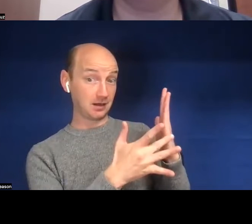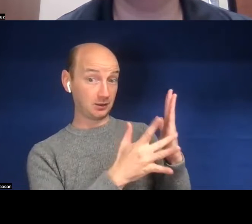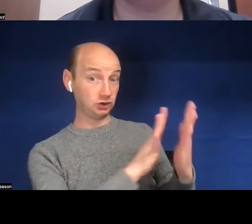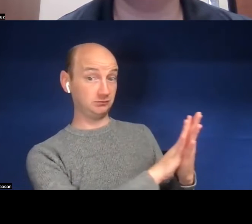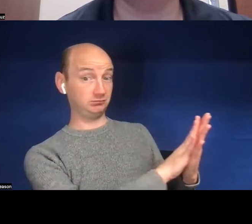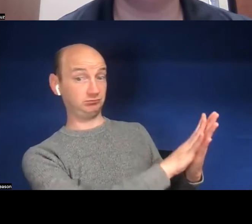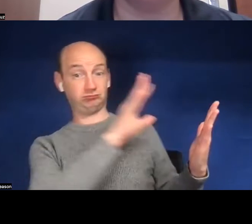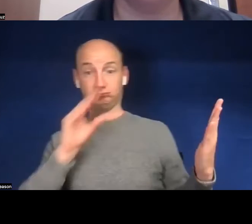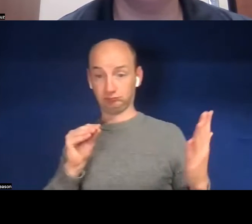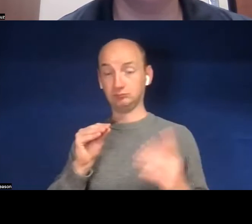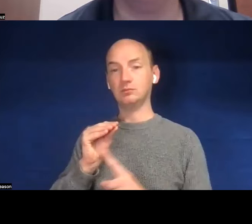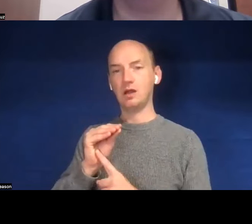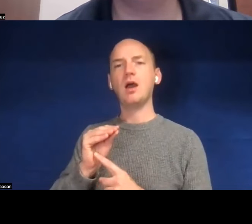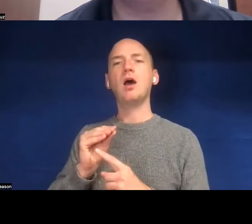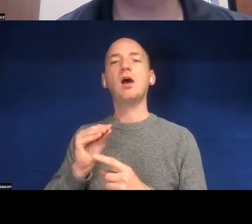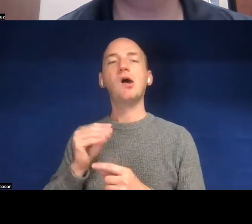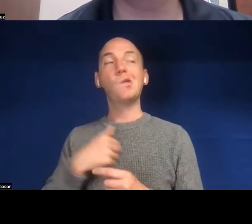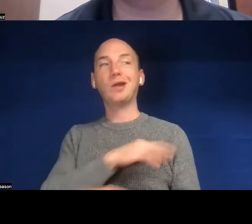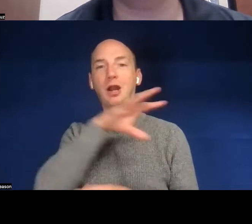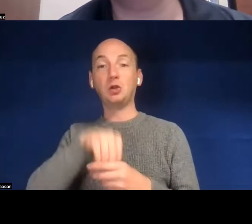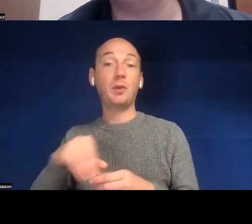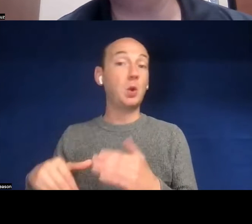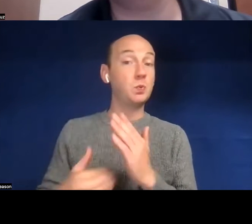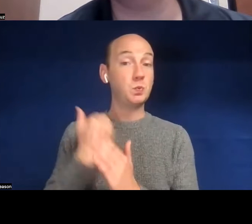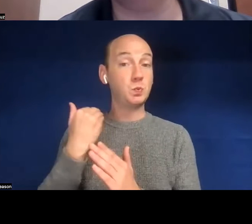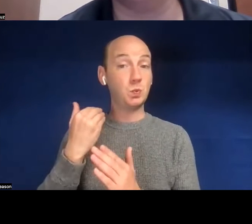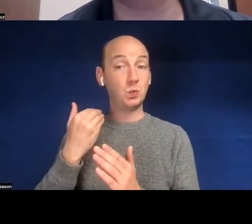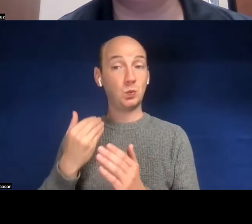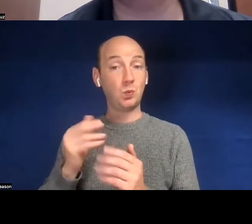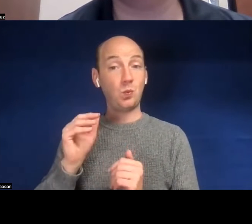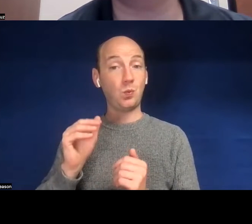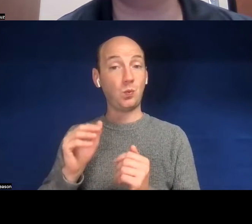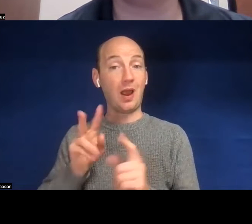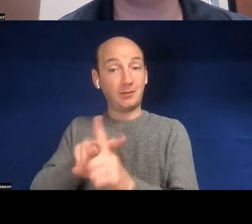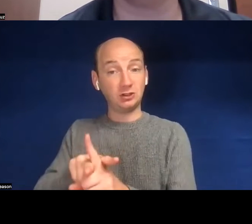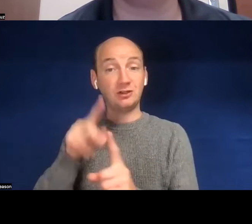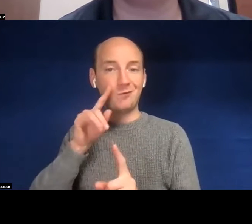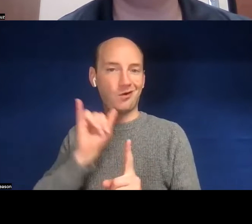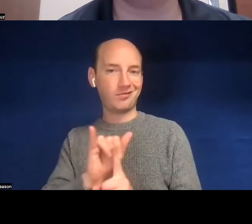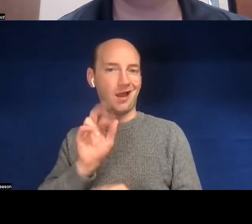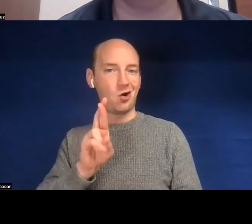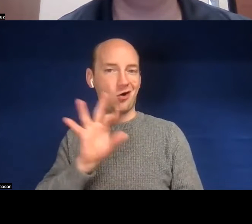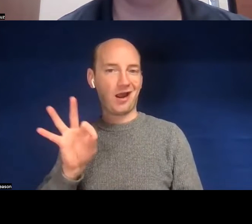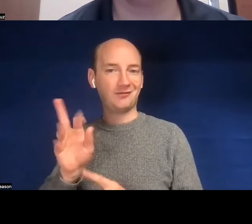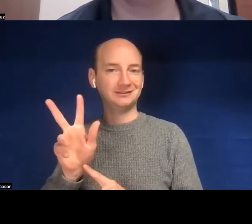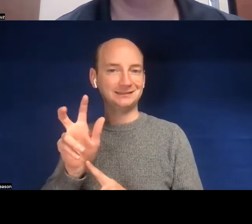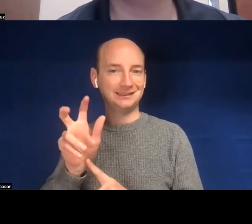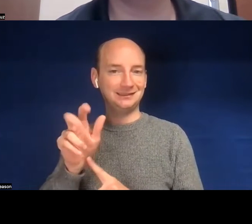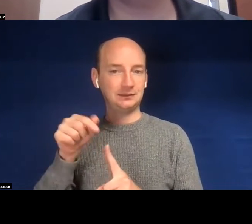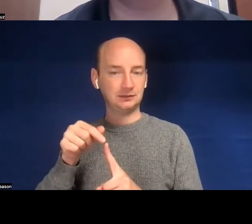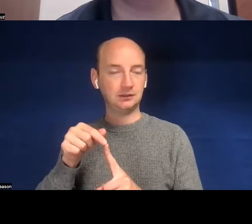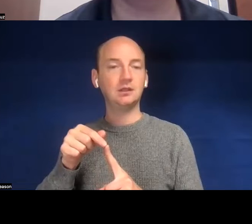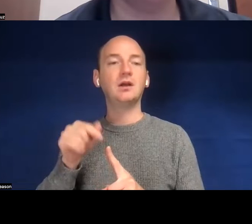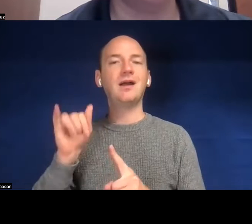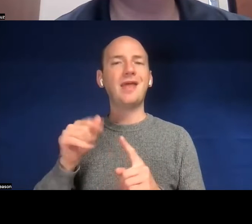new application of RF sensing that has built on existing work that started in 2015,